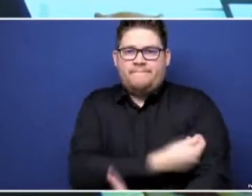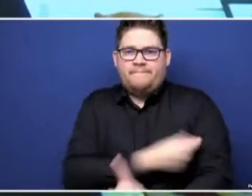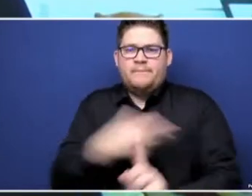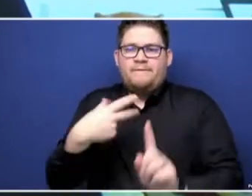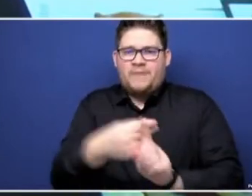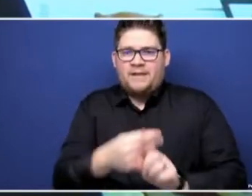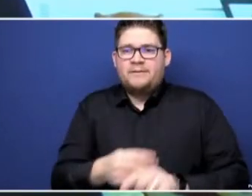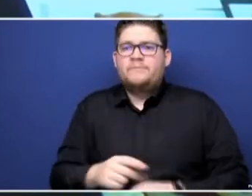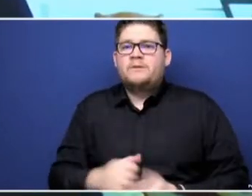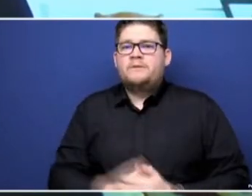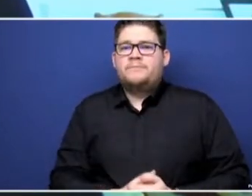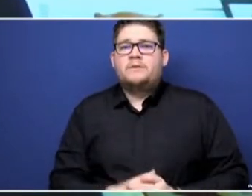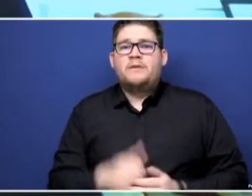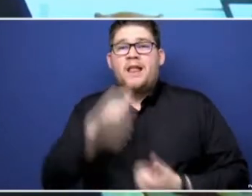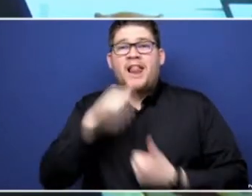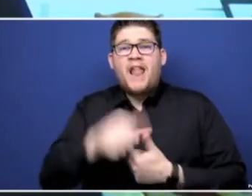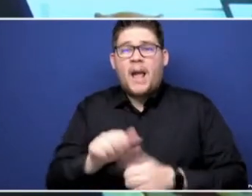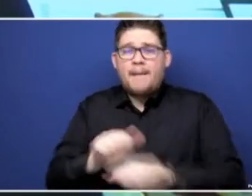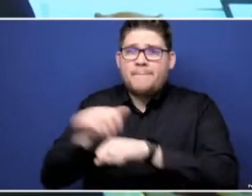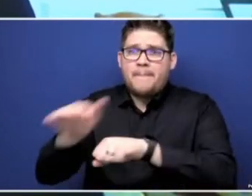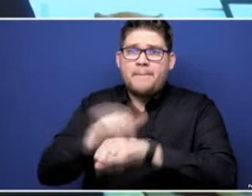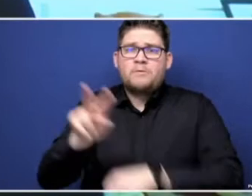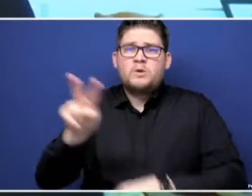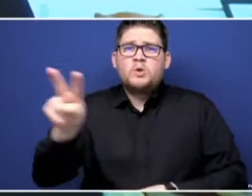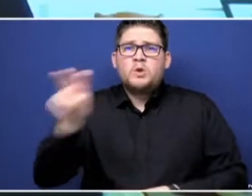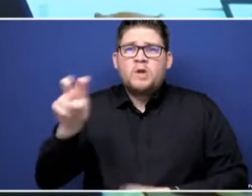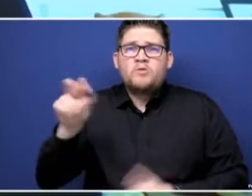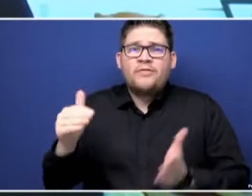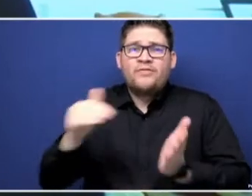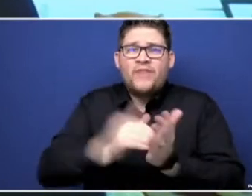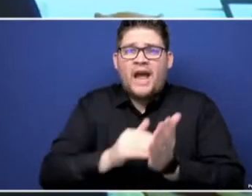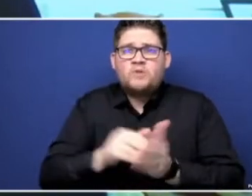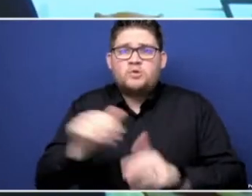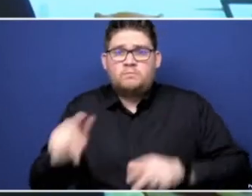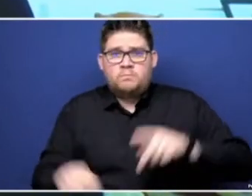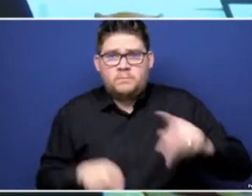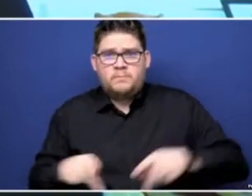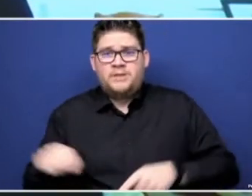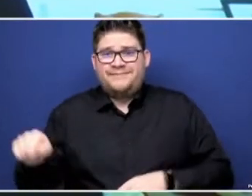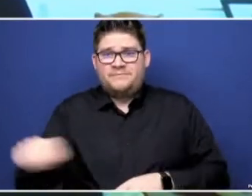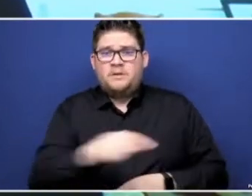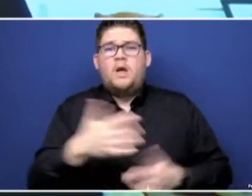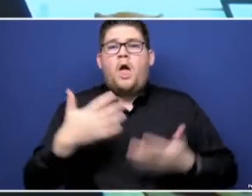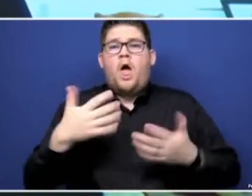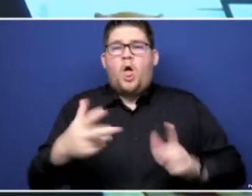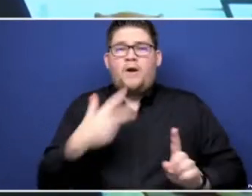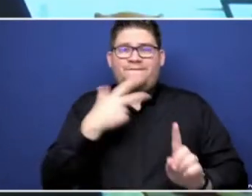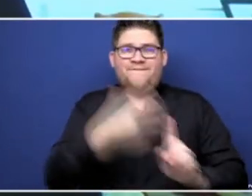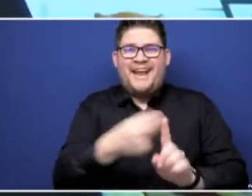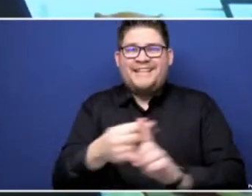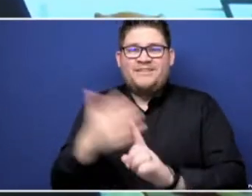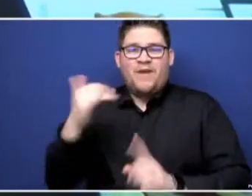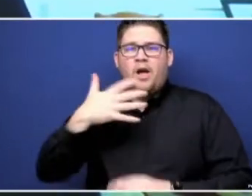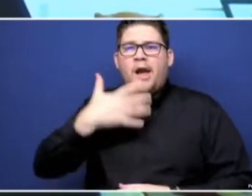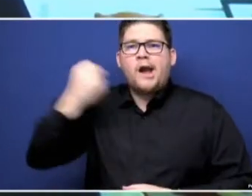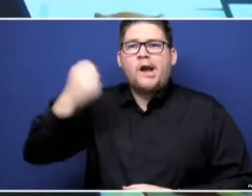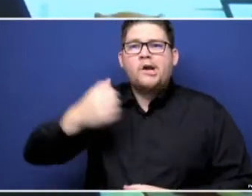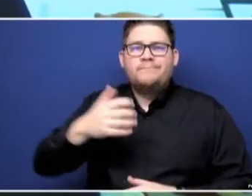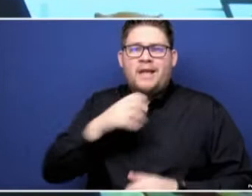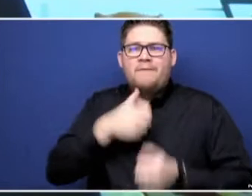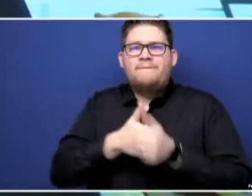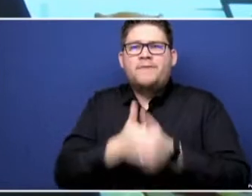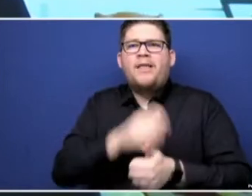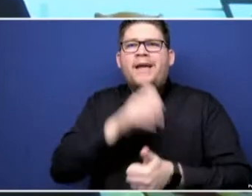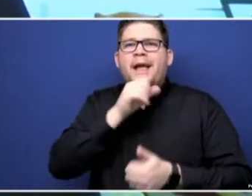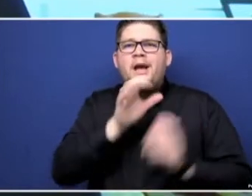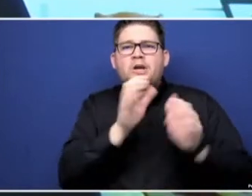a provincial health number, but a personal health number. But there are mechanisms that are very clear